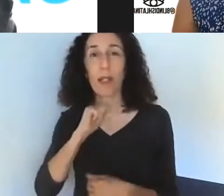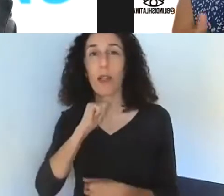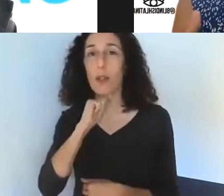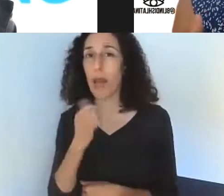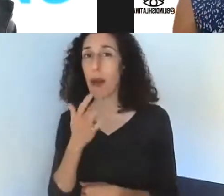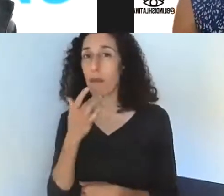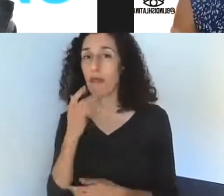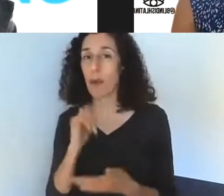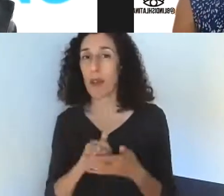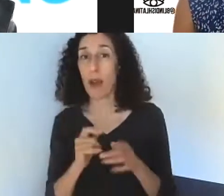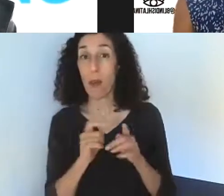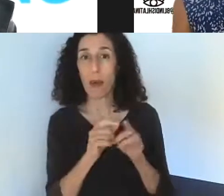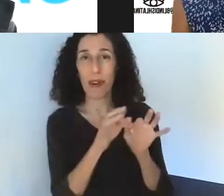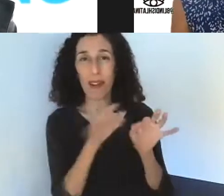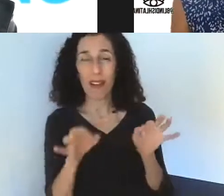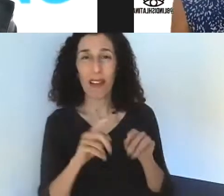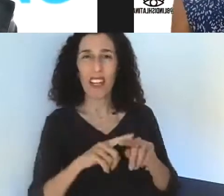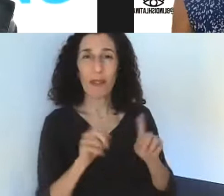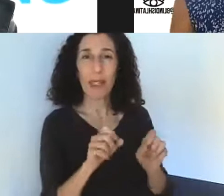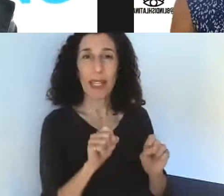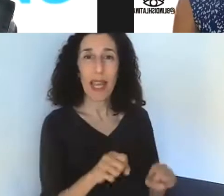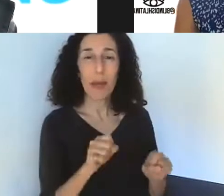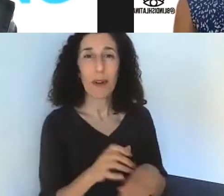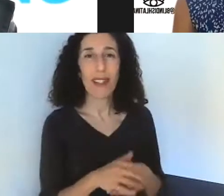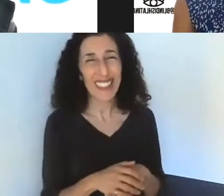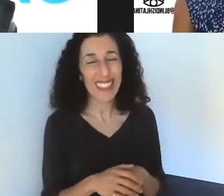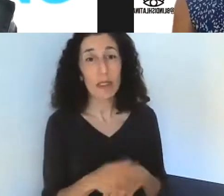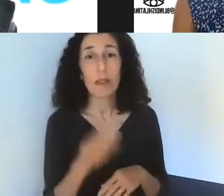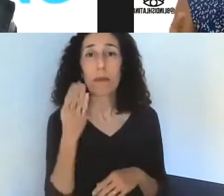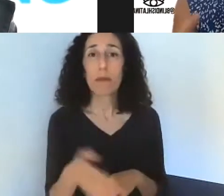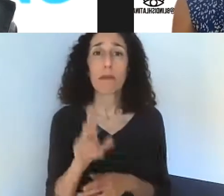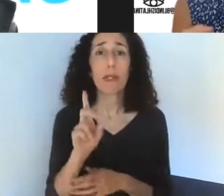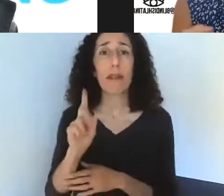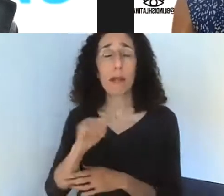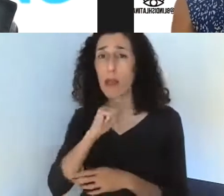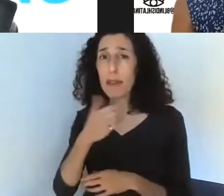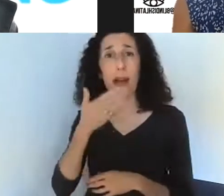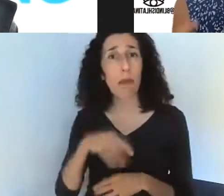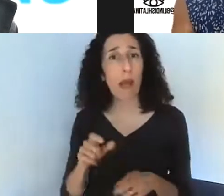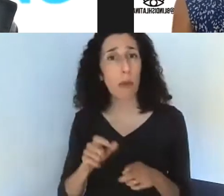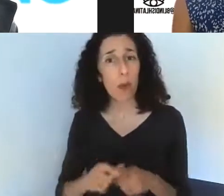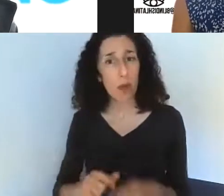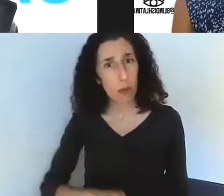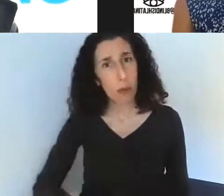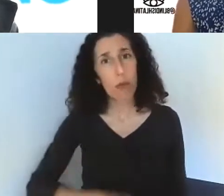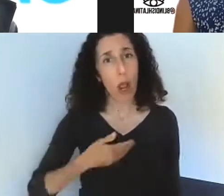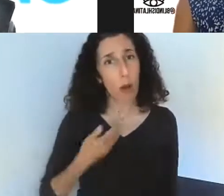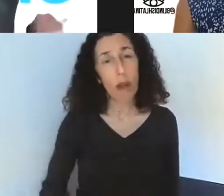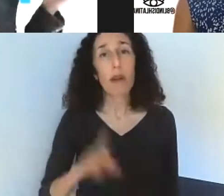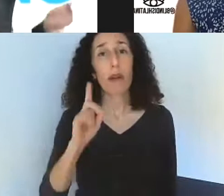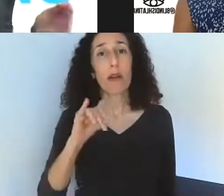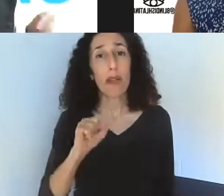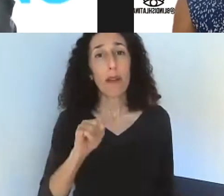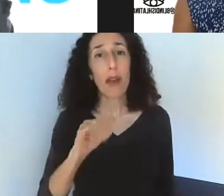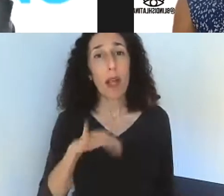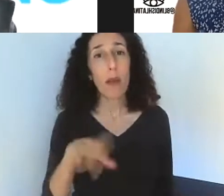that disabled is not a bad word. It's not. This is still a revolutionary idea for many